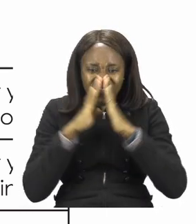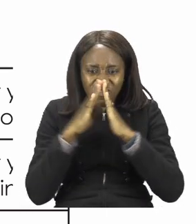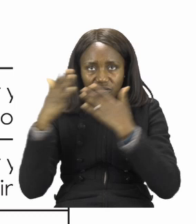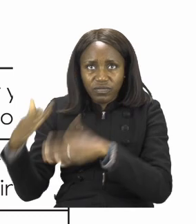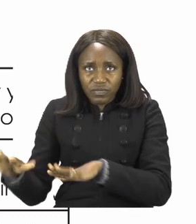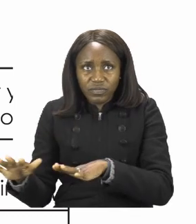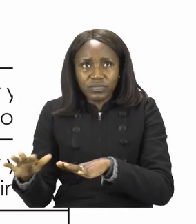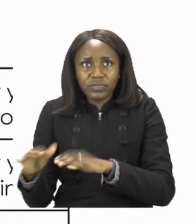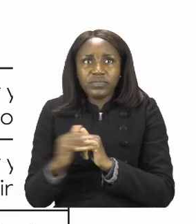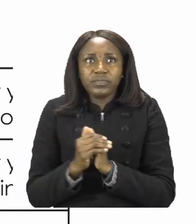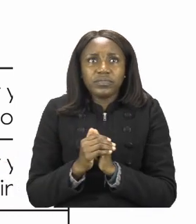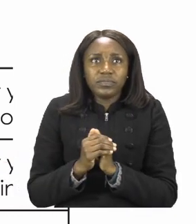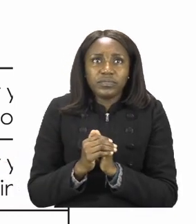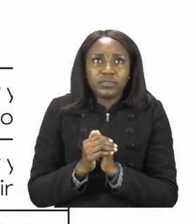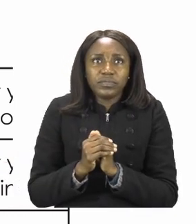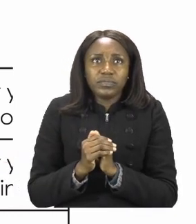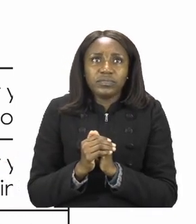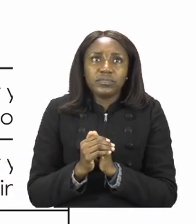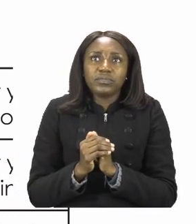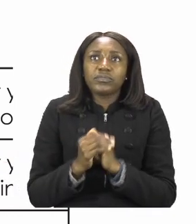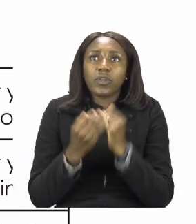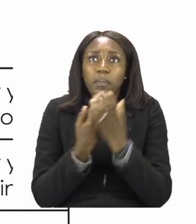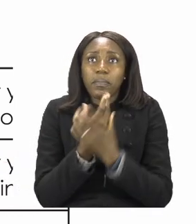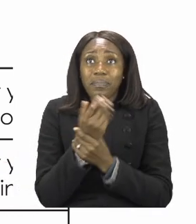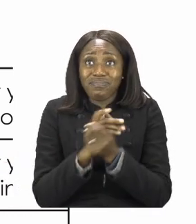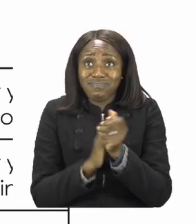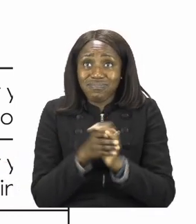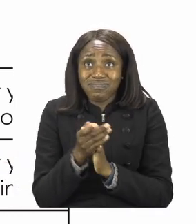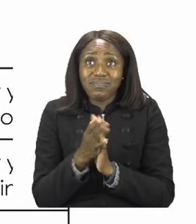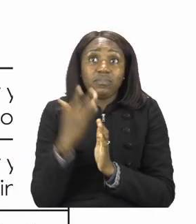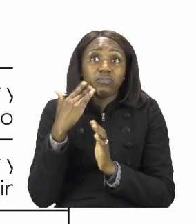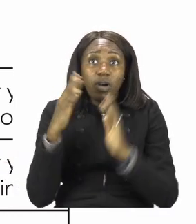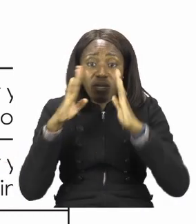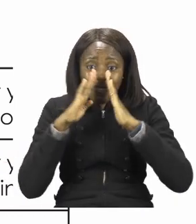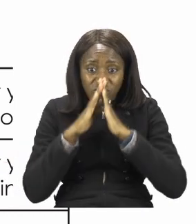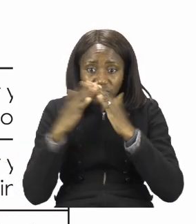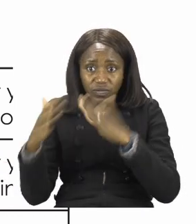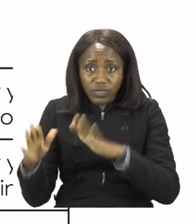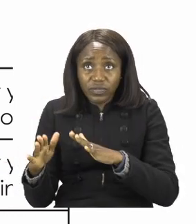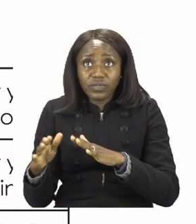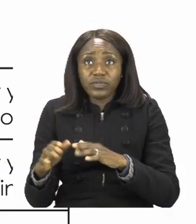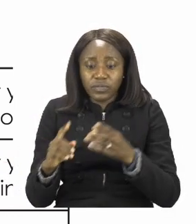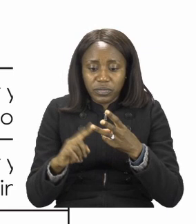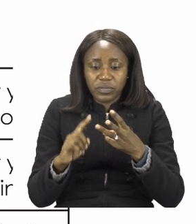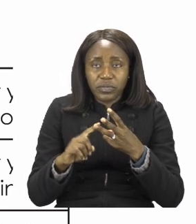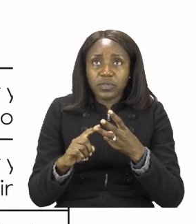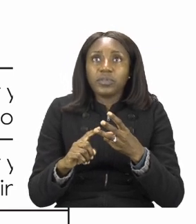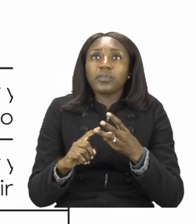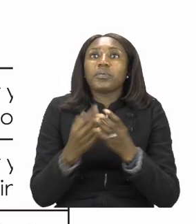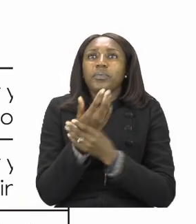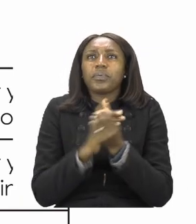Wash your hands after you have been to the toilet.